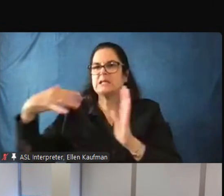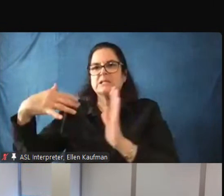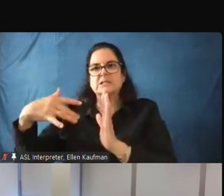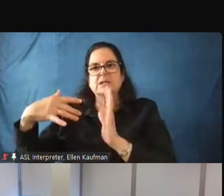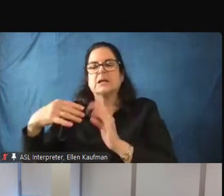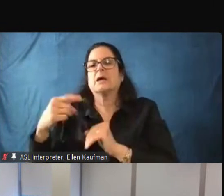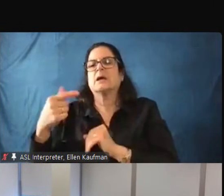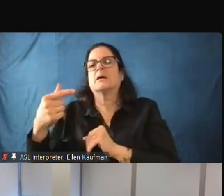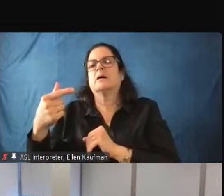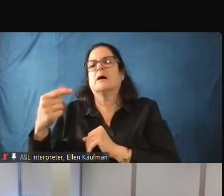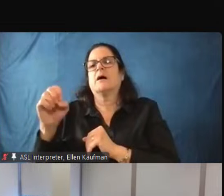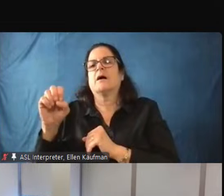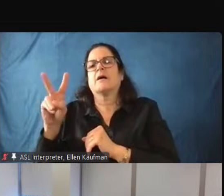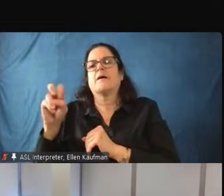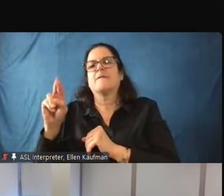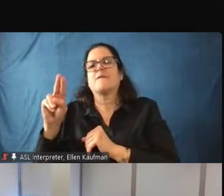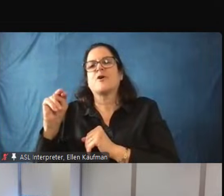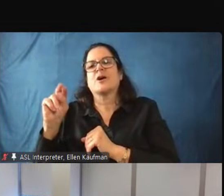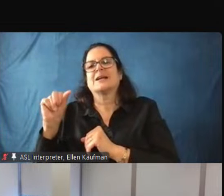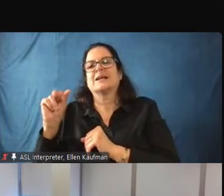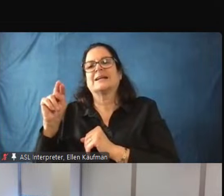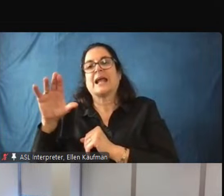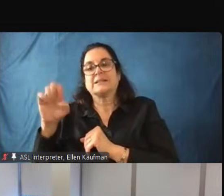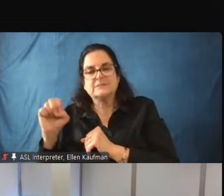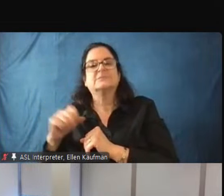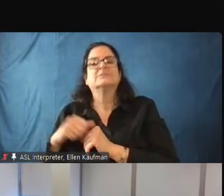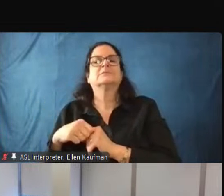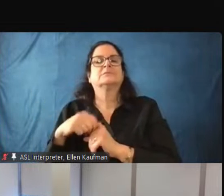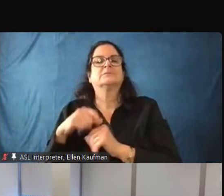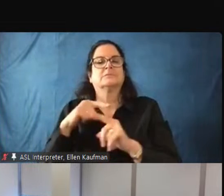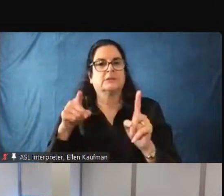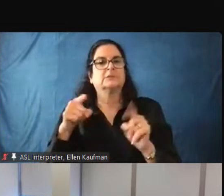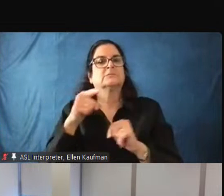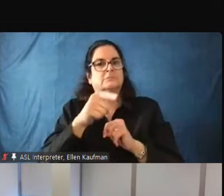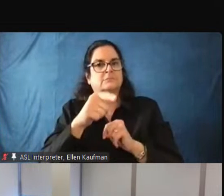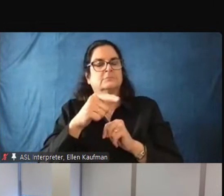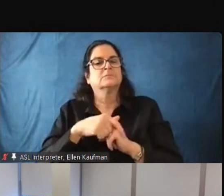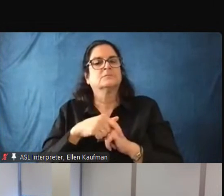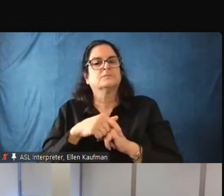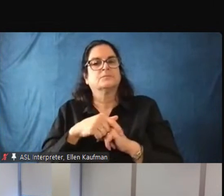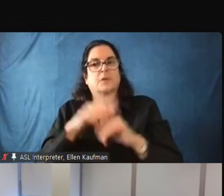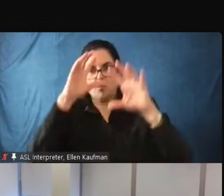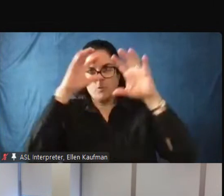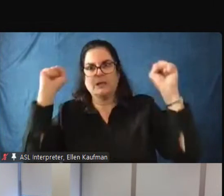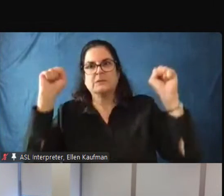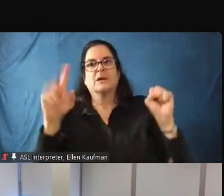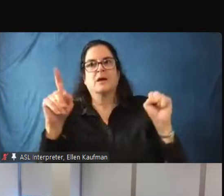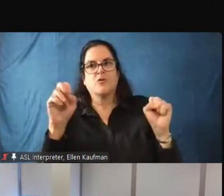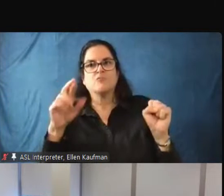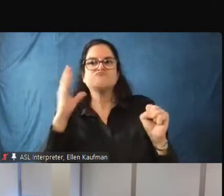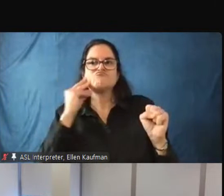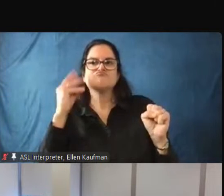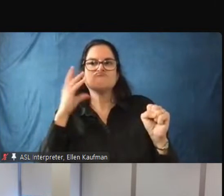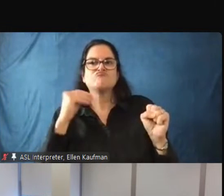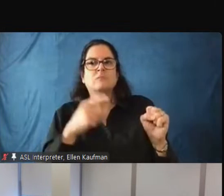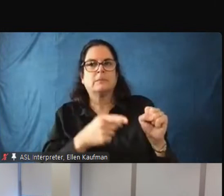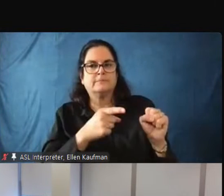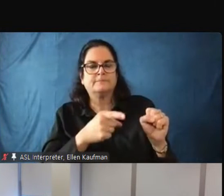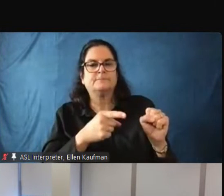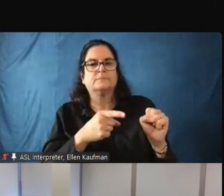point, because he's been doing this for decades. The governance structure is not part of the conversation,